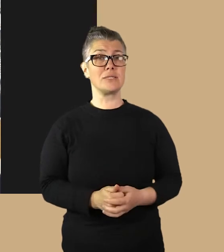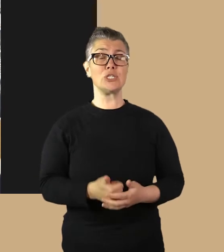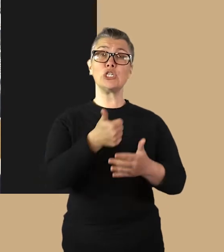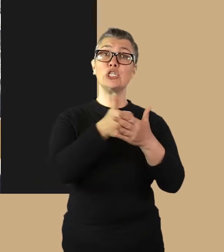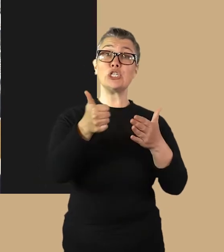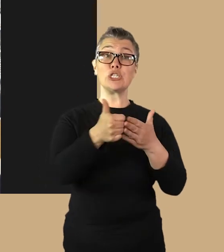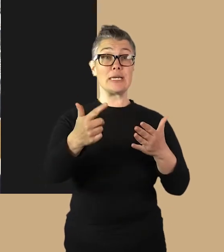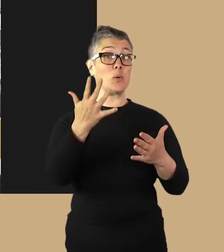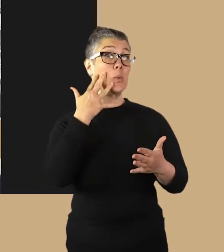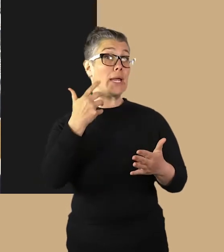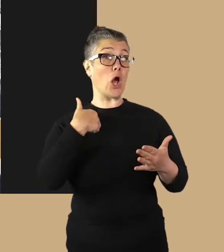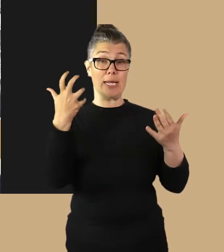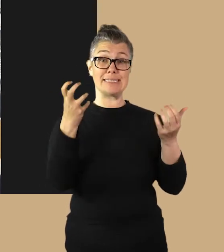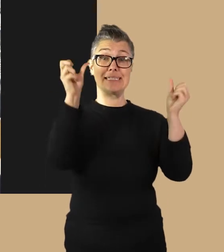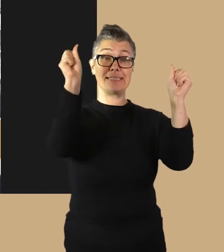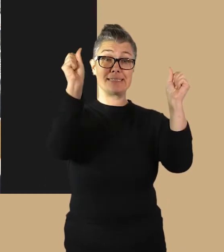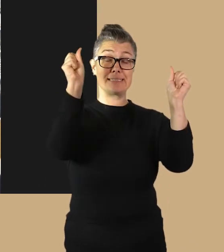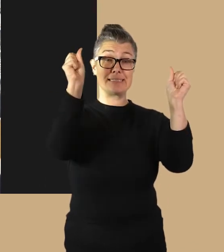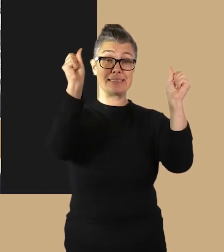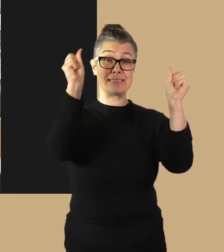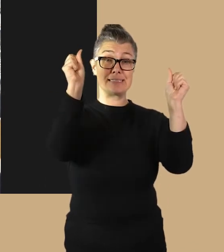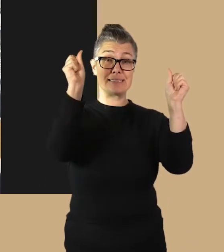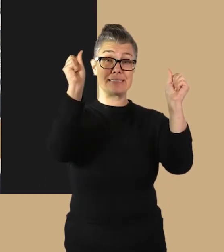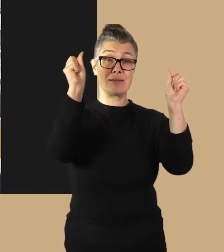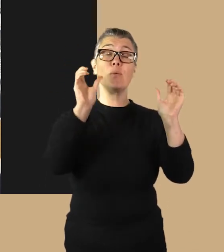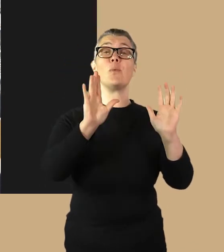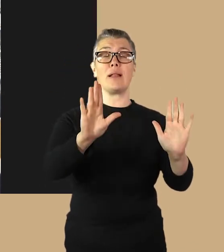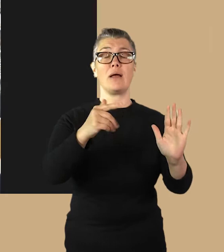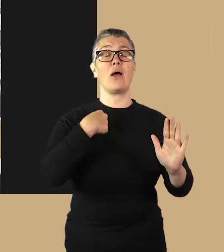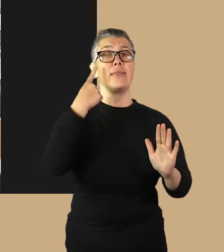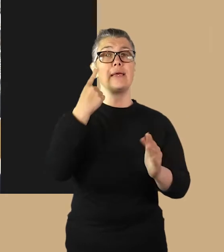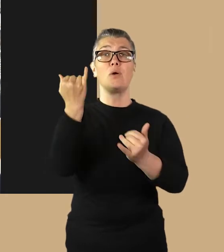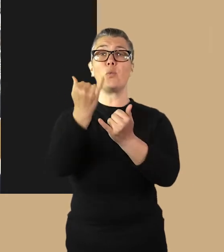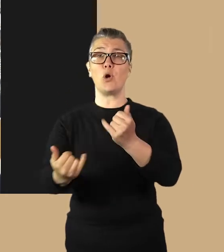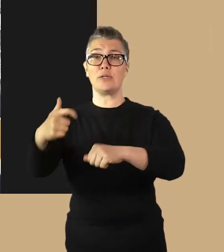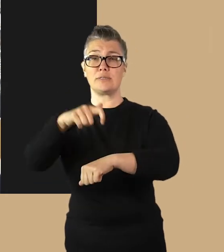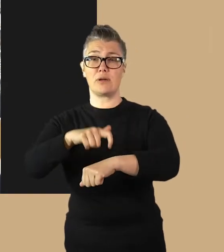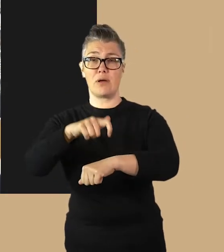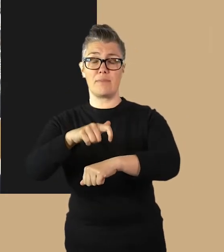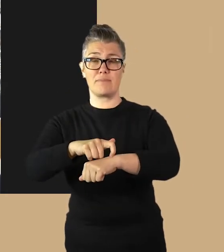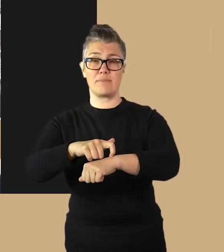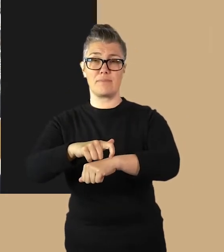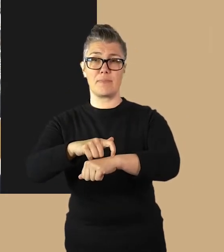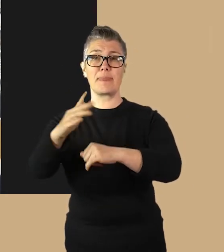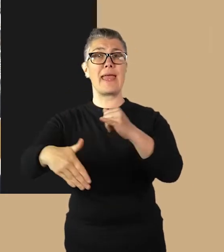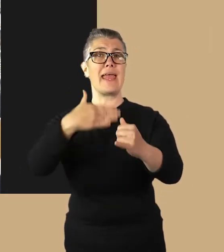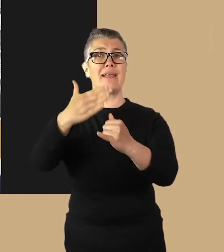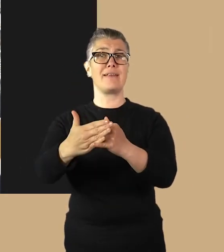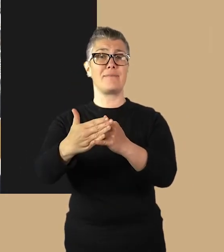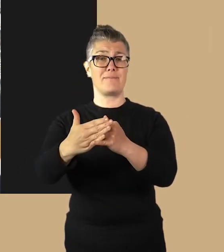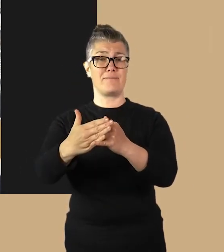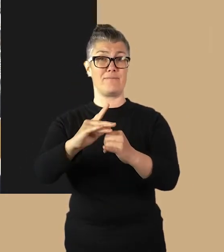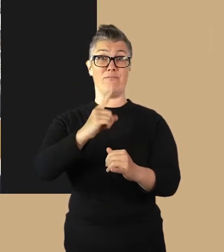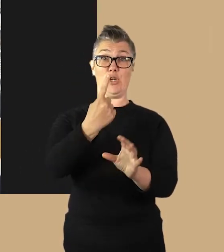Usually the terms when I did well was actually, I think the worst time for me was probably at